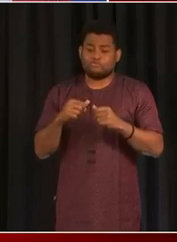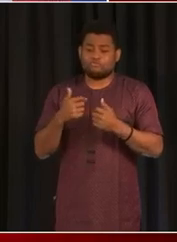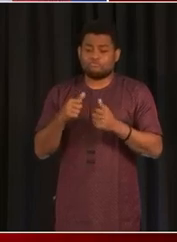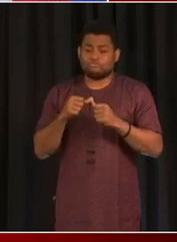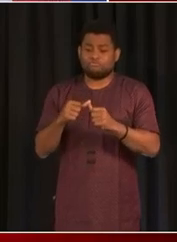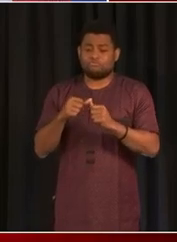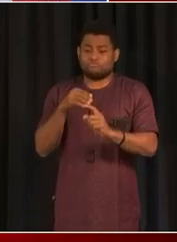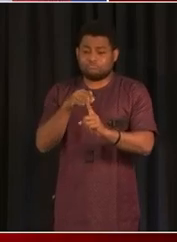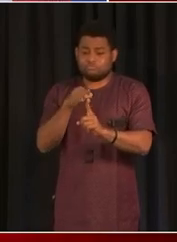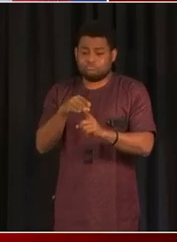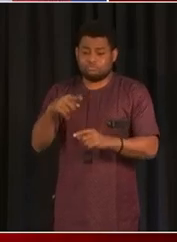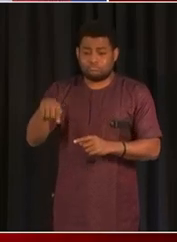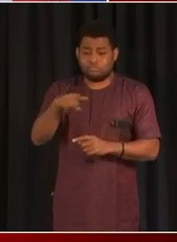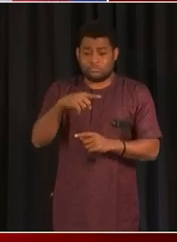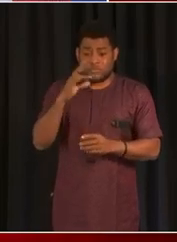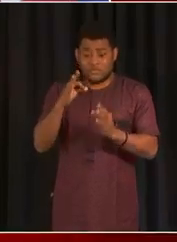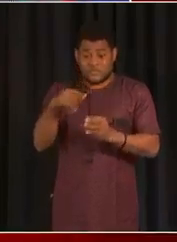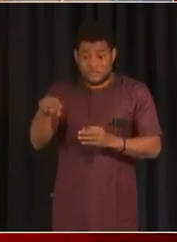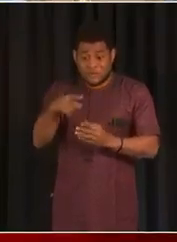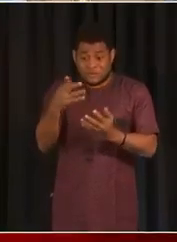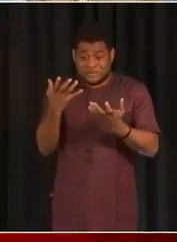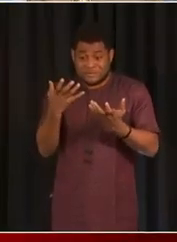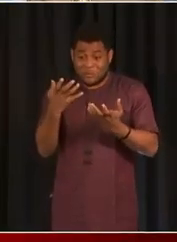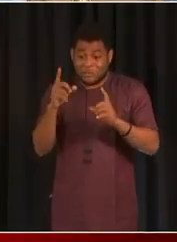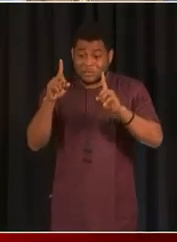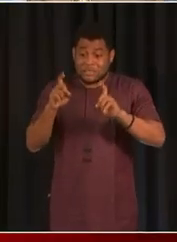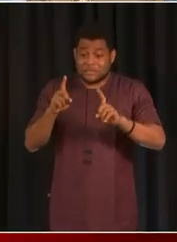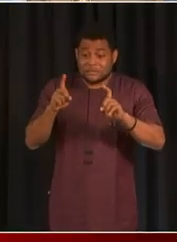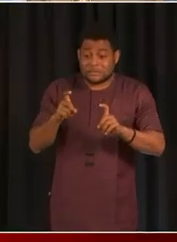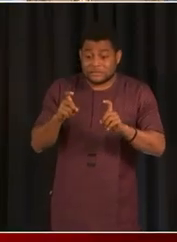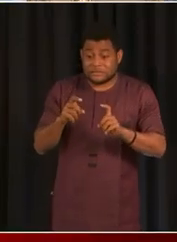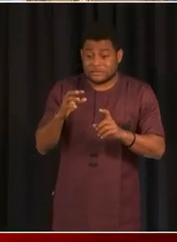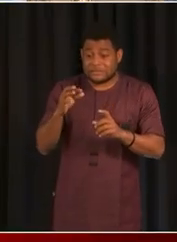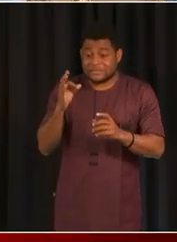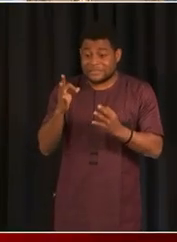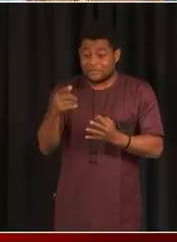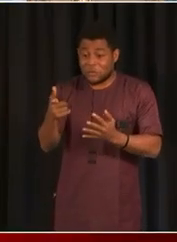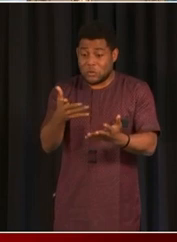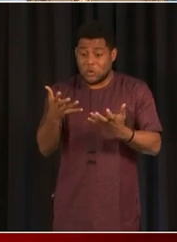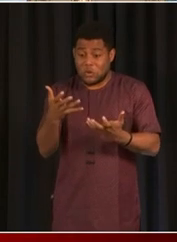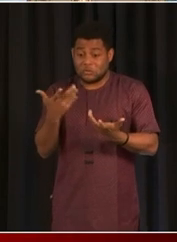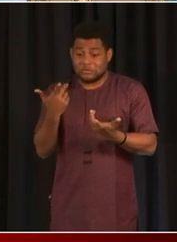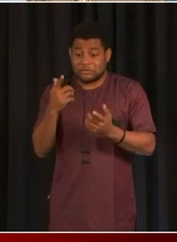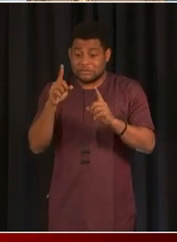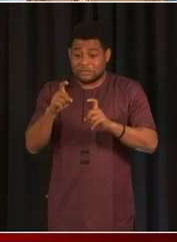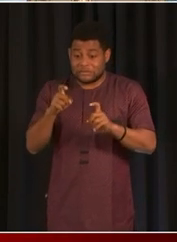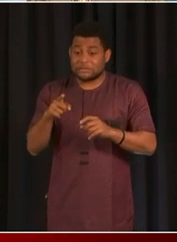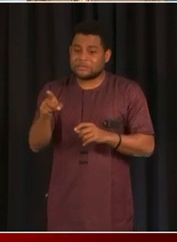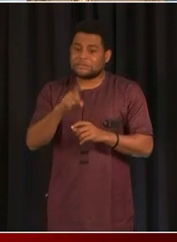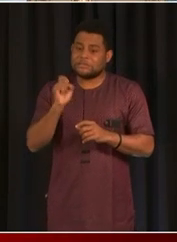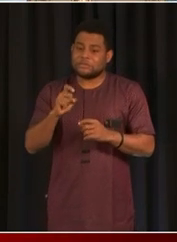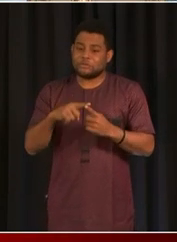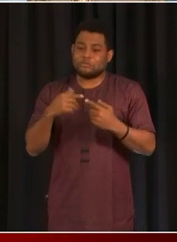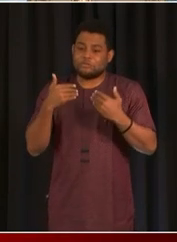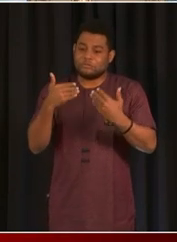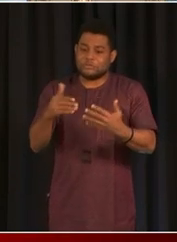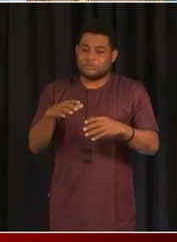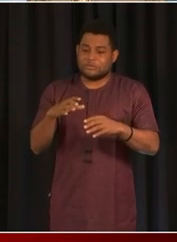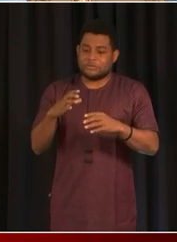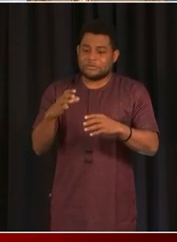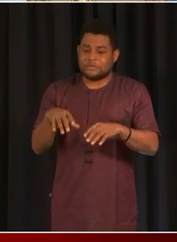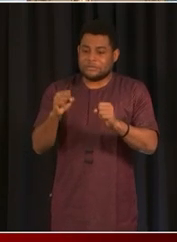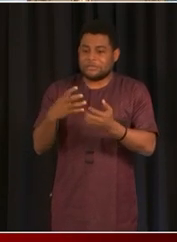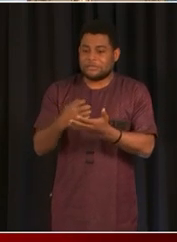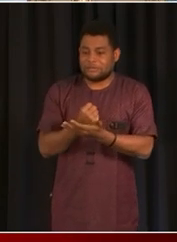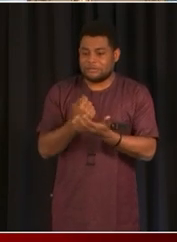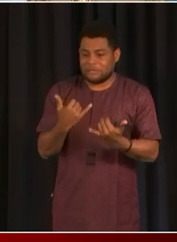everyone that if you need a test, if you've been exposed, you need to get tested.